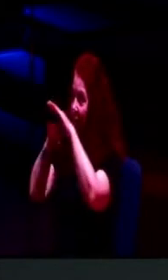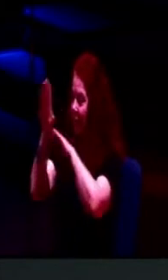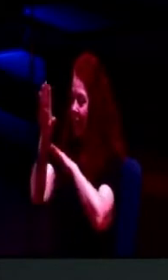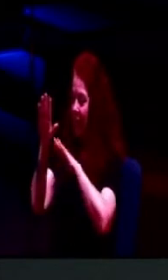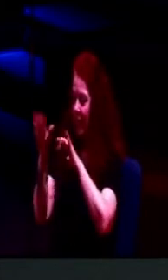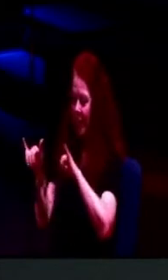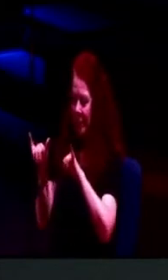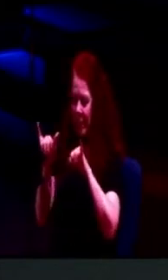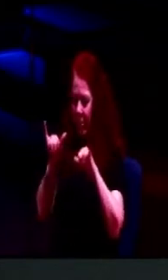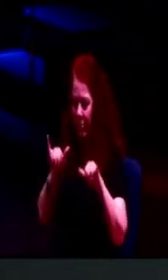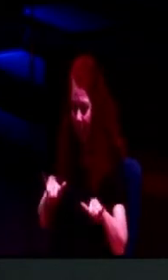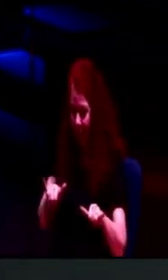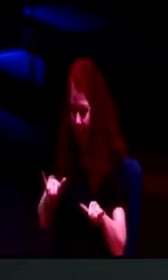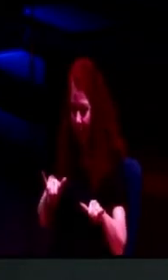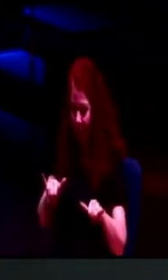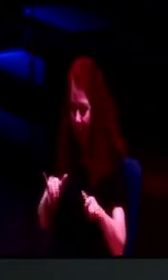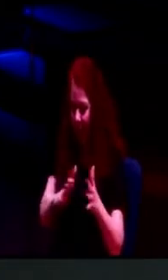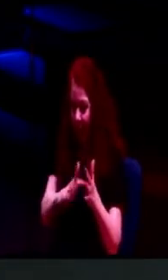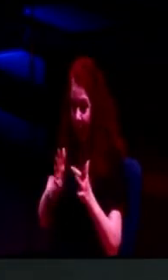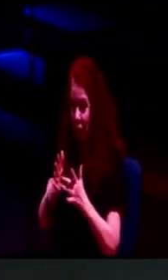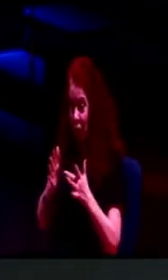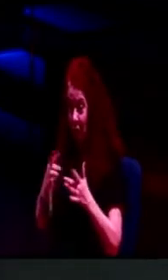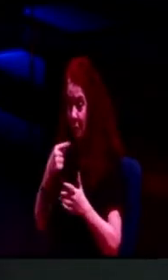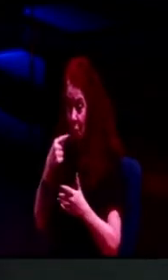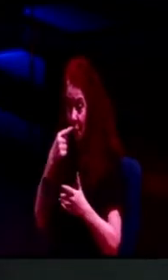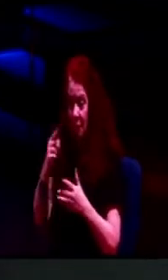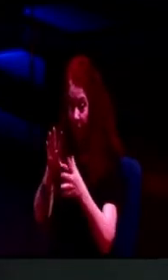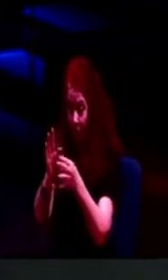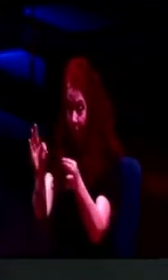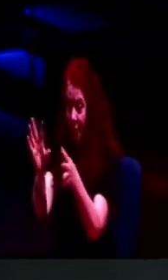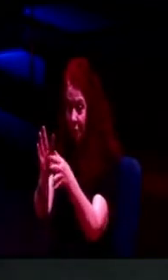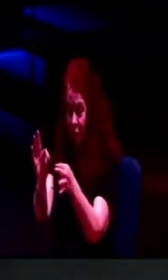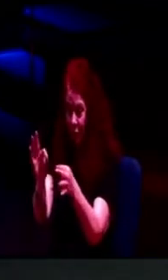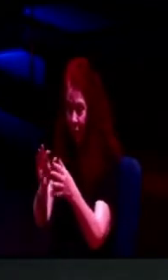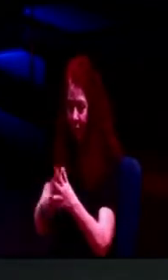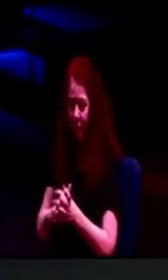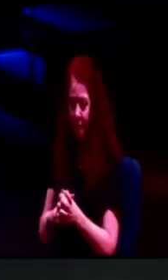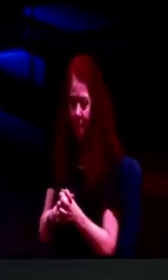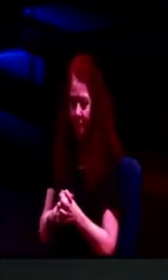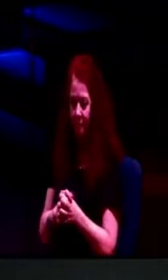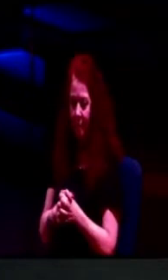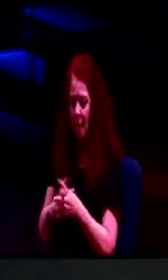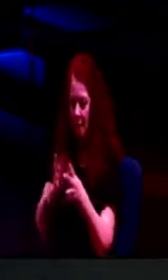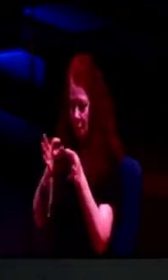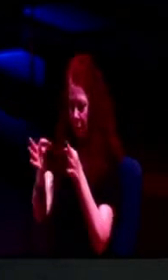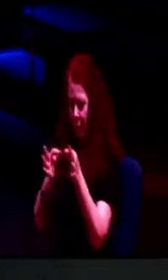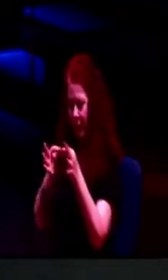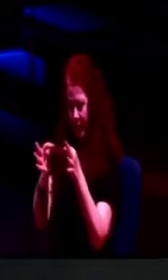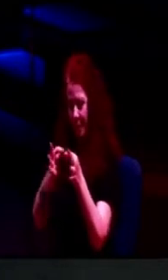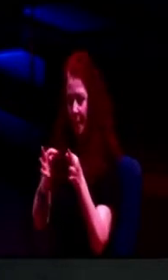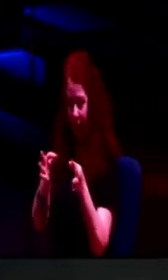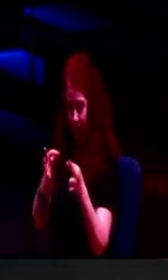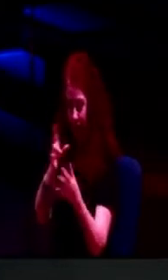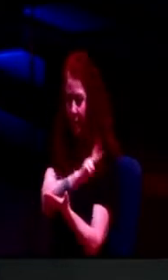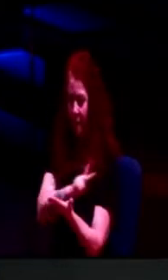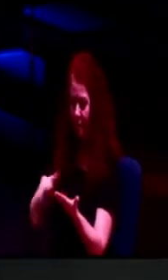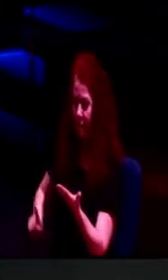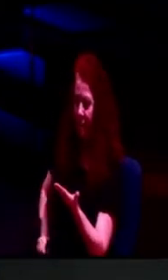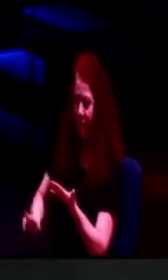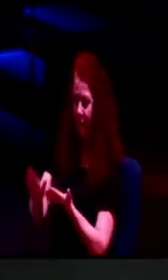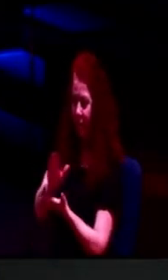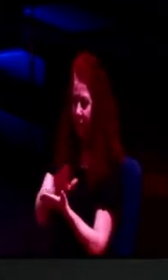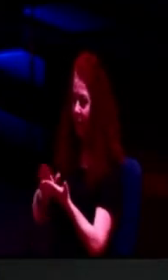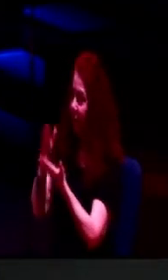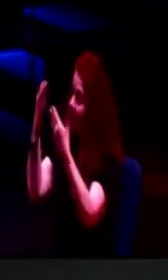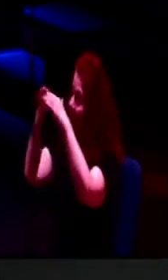story. The kingdom of heaven is like, and then he would share this story about what the kingdom of heaven is like. And we've talked about some of those. We don't have